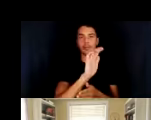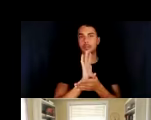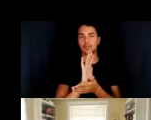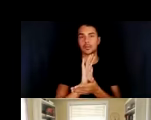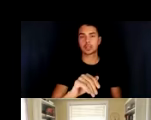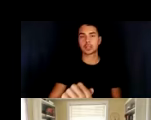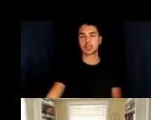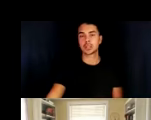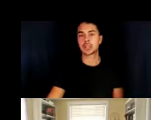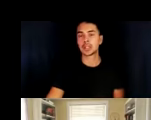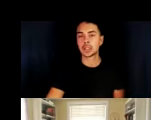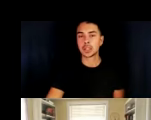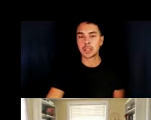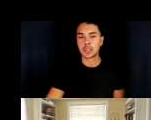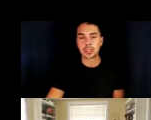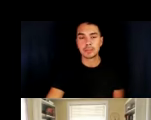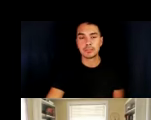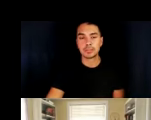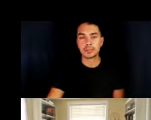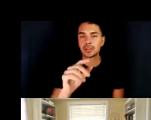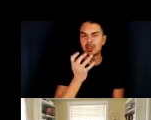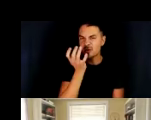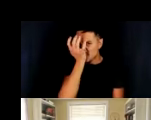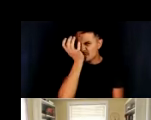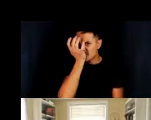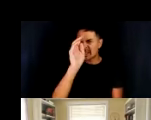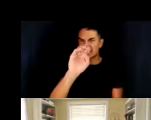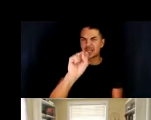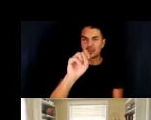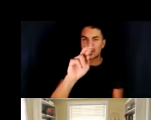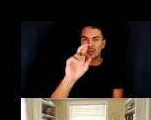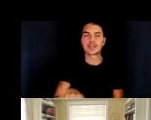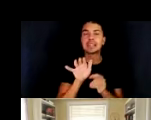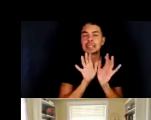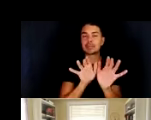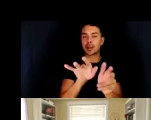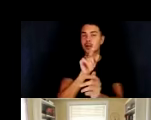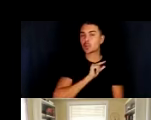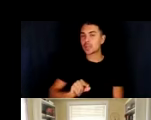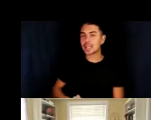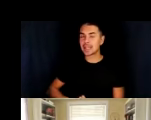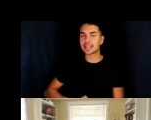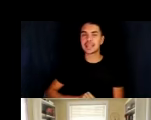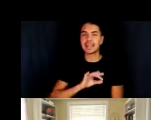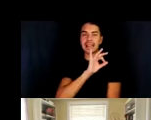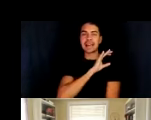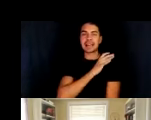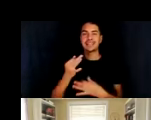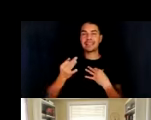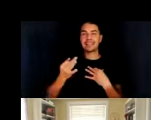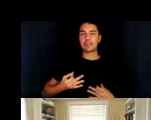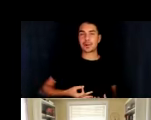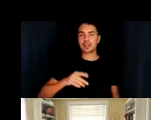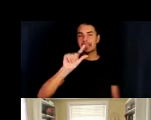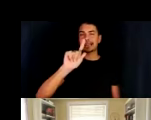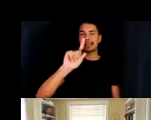Yay, Grumpy Smurf. Awesome, you guys. Spider Queen, a leopard. Sarah says yes, she loves to dress